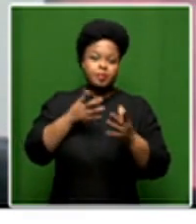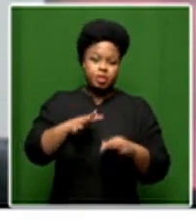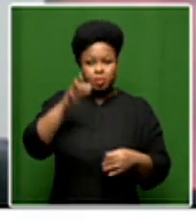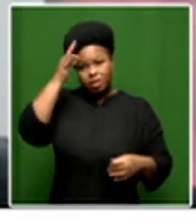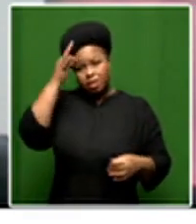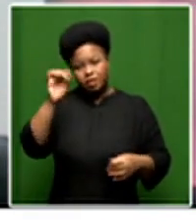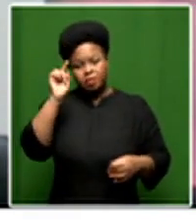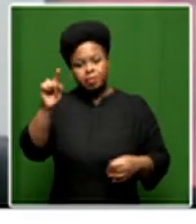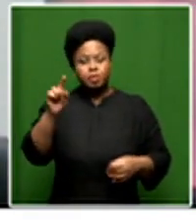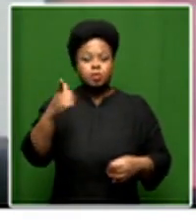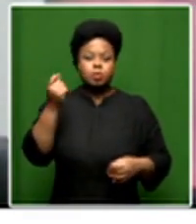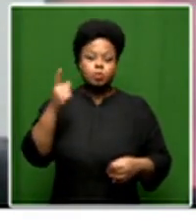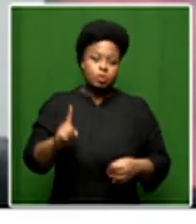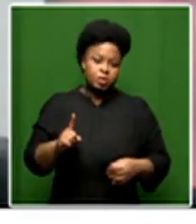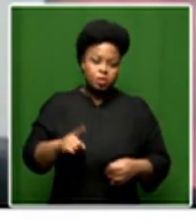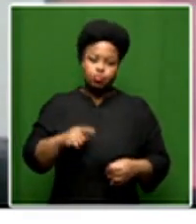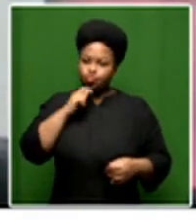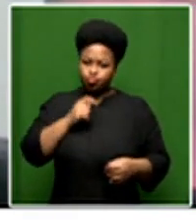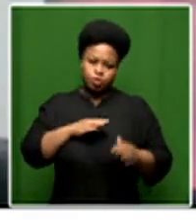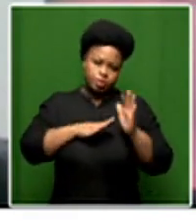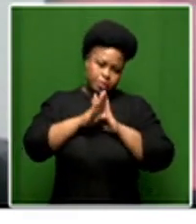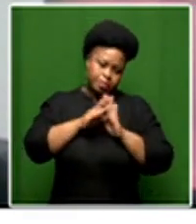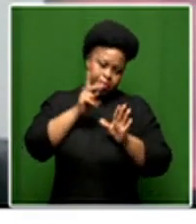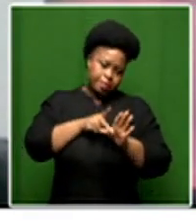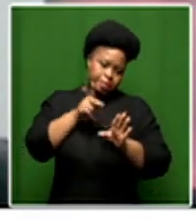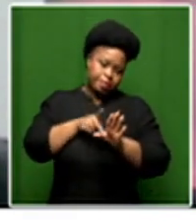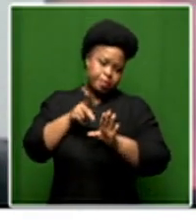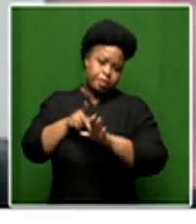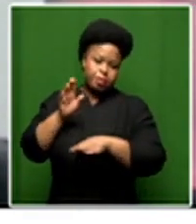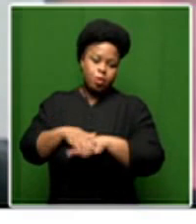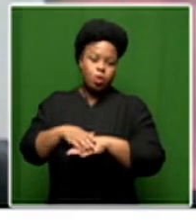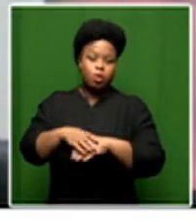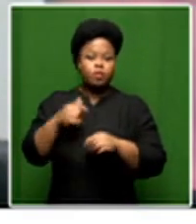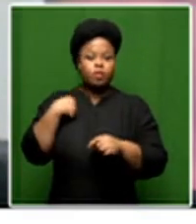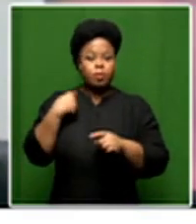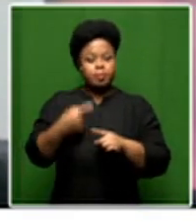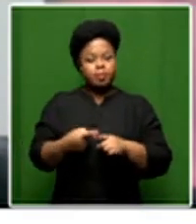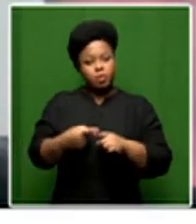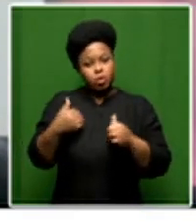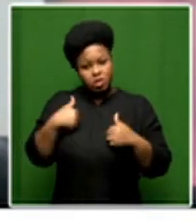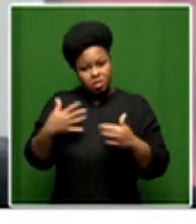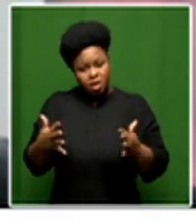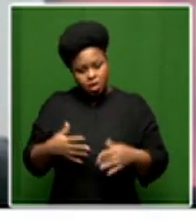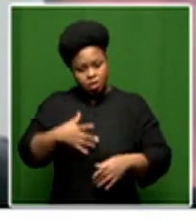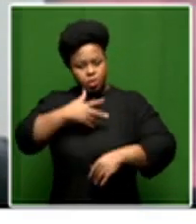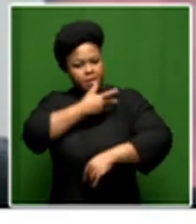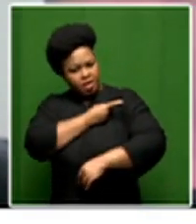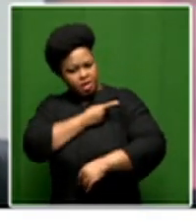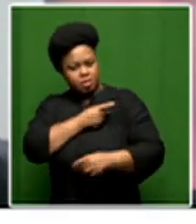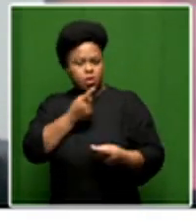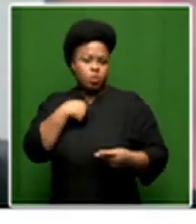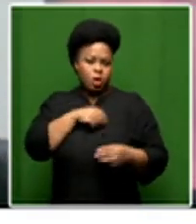government have done this time around, they've improved the participation. They've involved us from the initial stages of the vaccine. We've